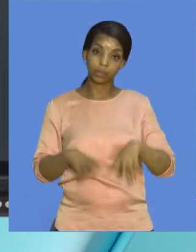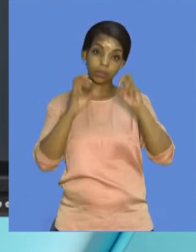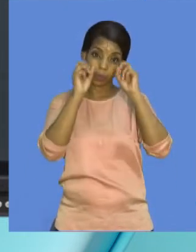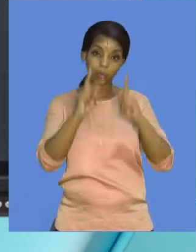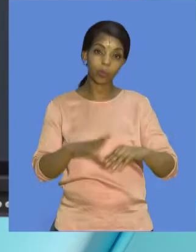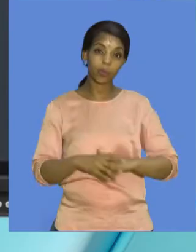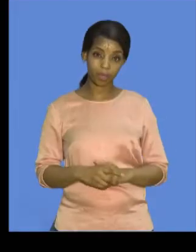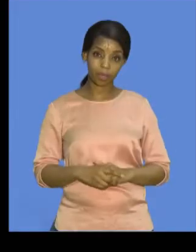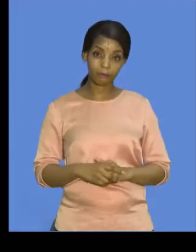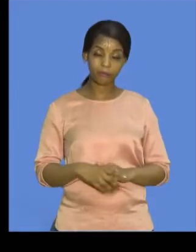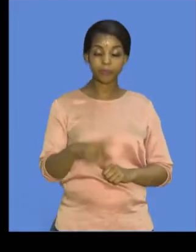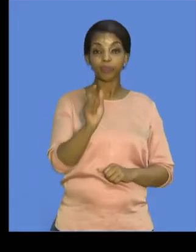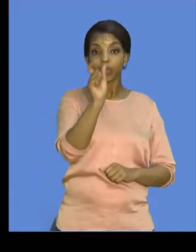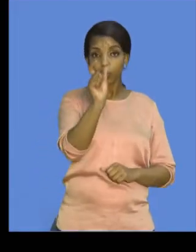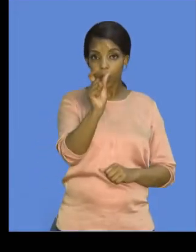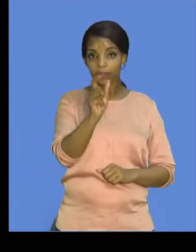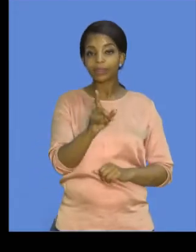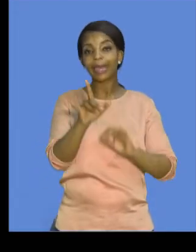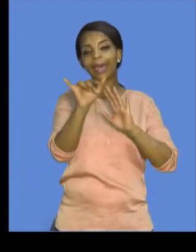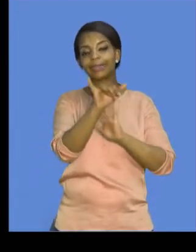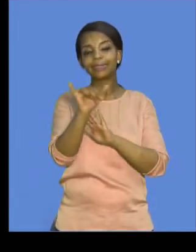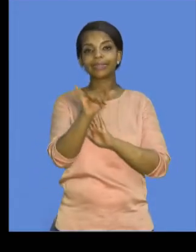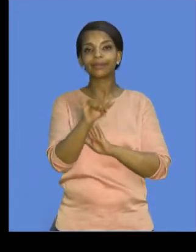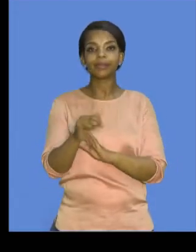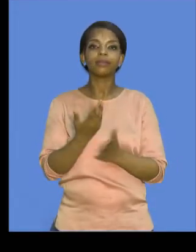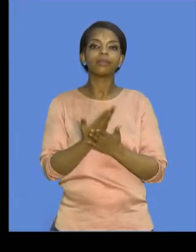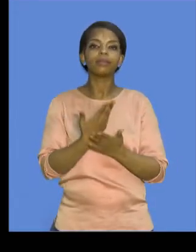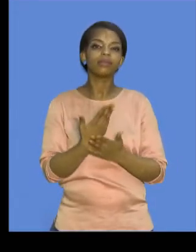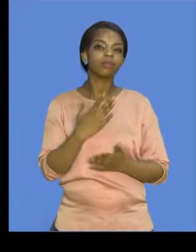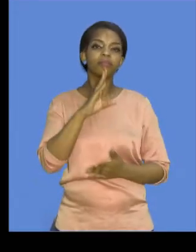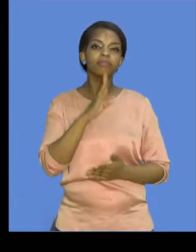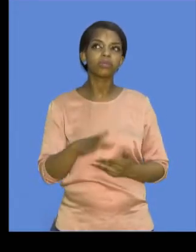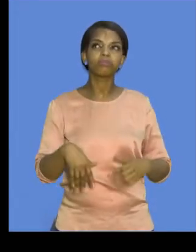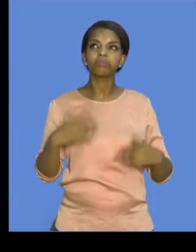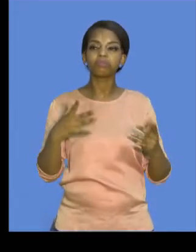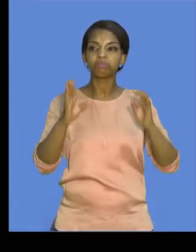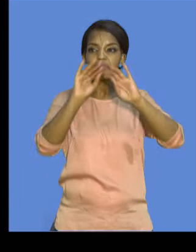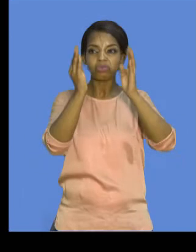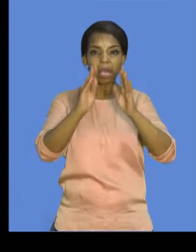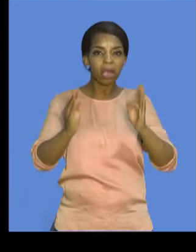okay? So the word identical suggests that they are maybe of the same shape,